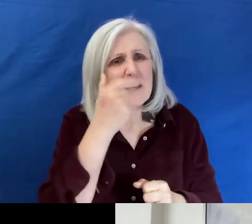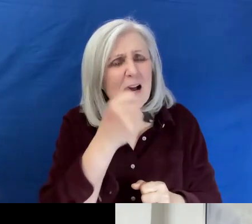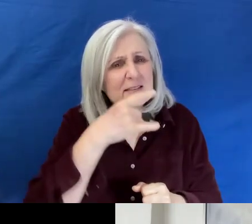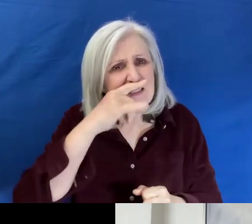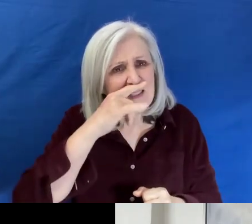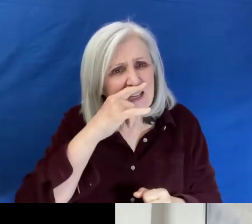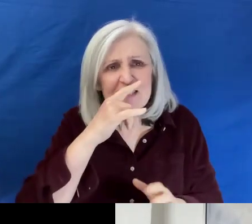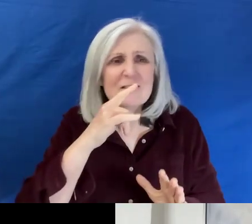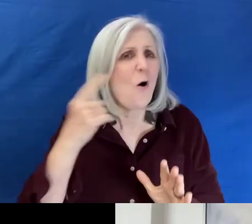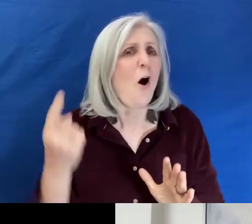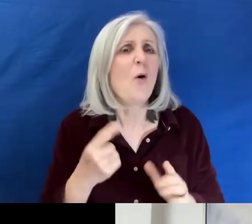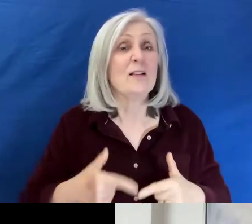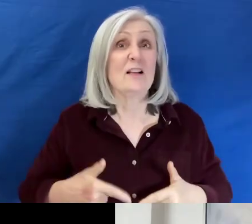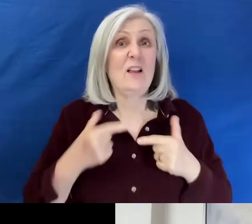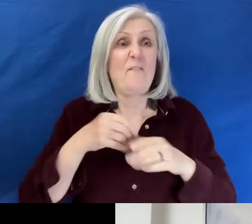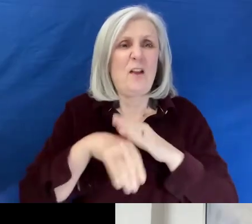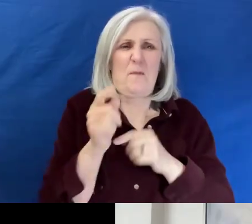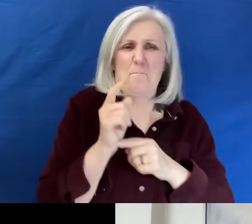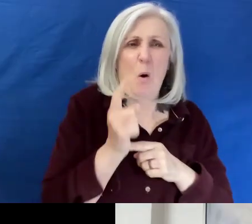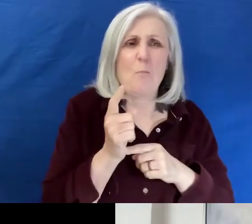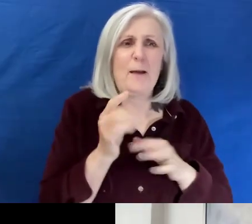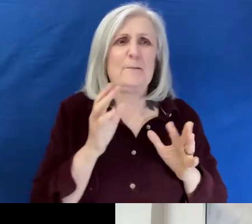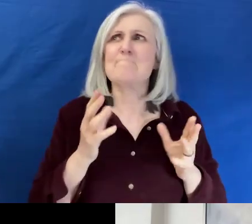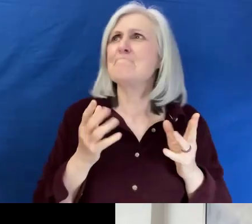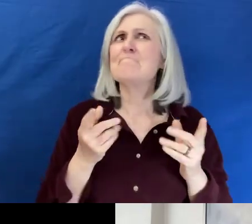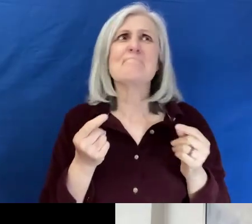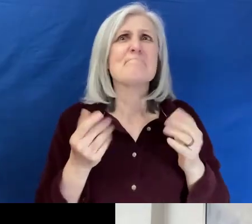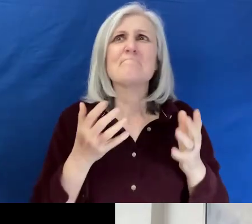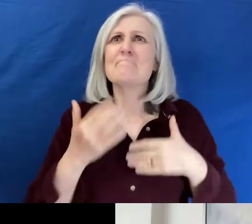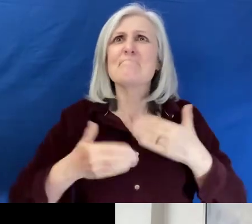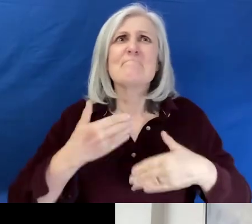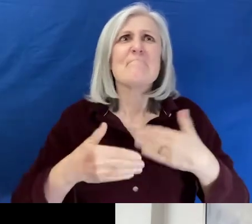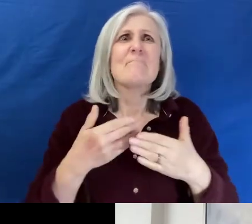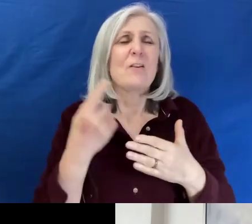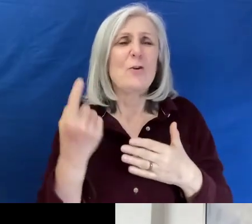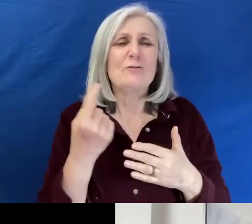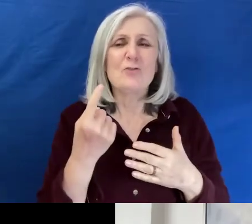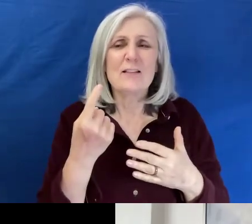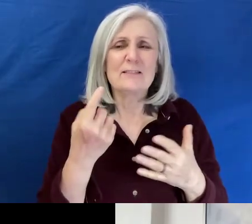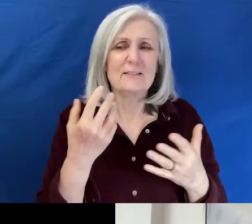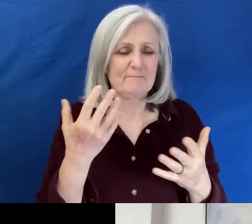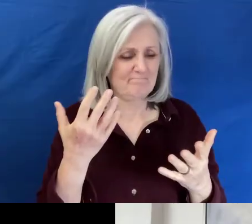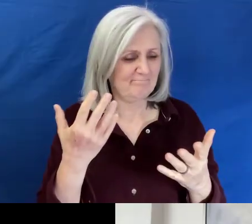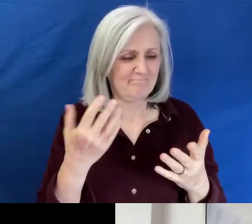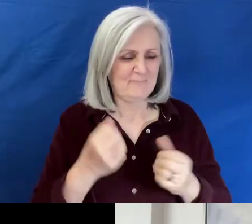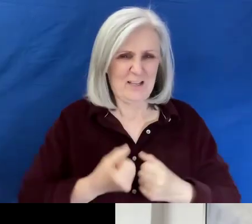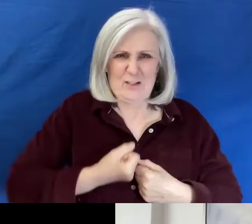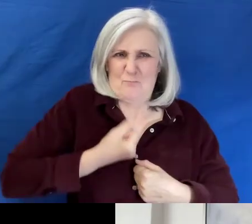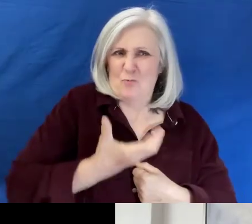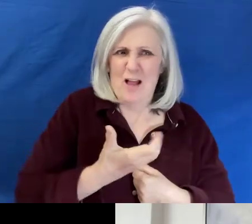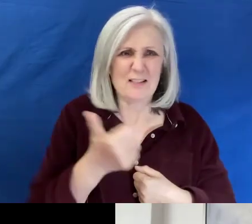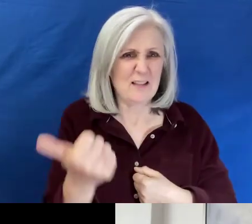living in the moment all the time, right? And like, they're just so expressive